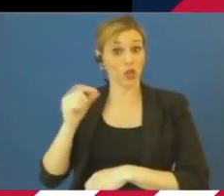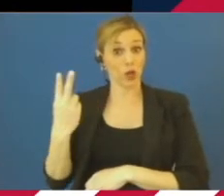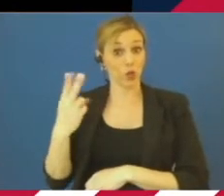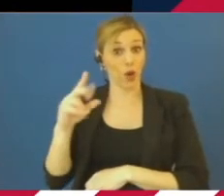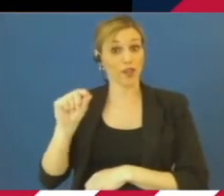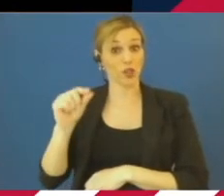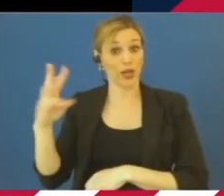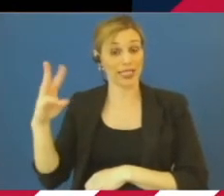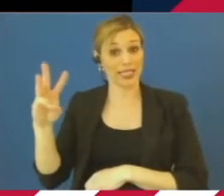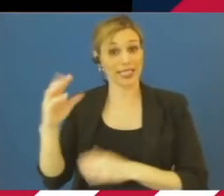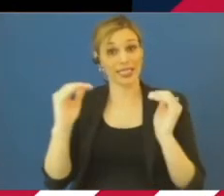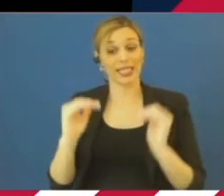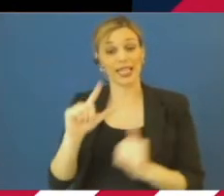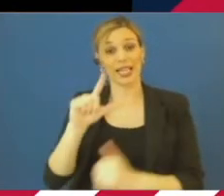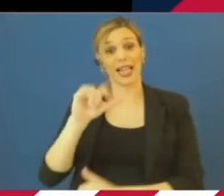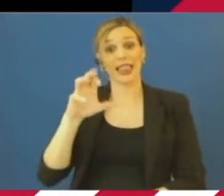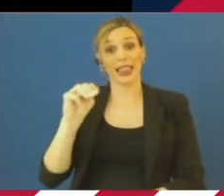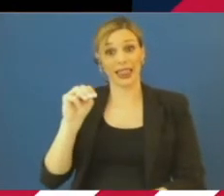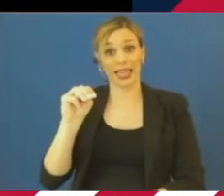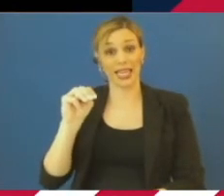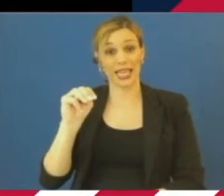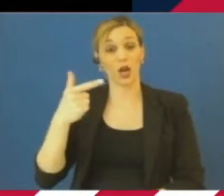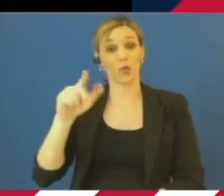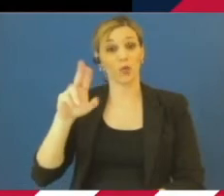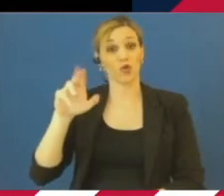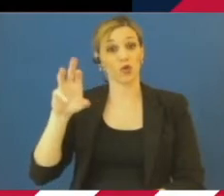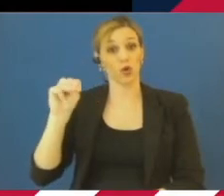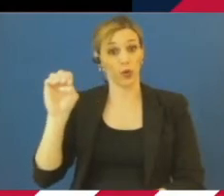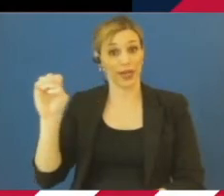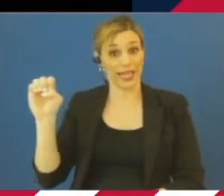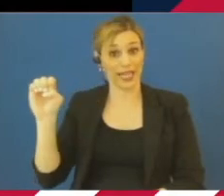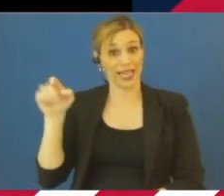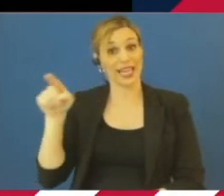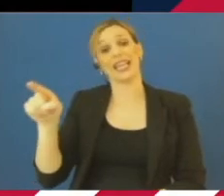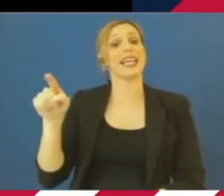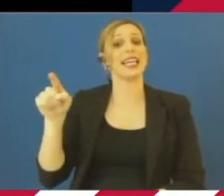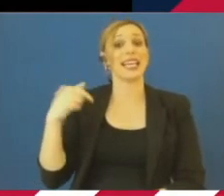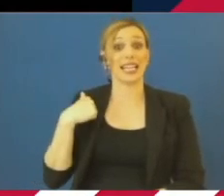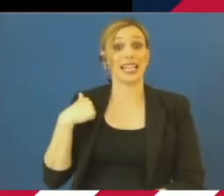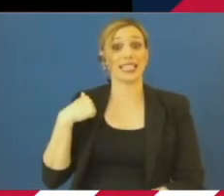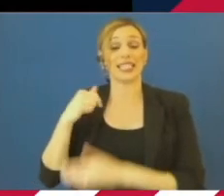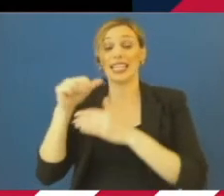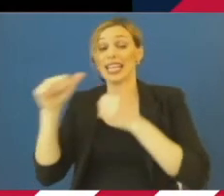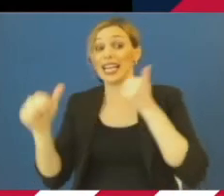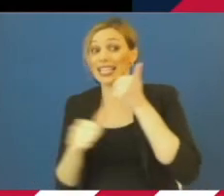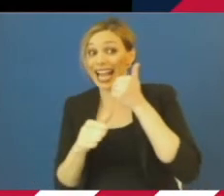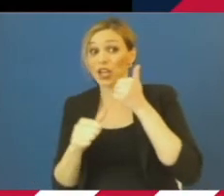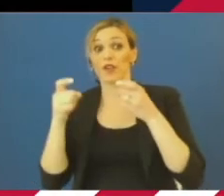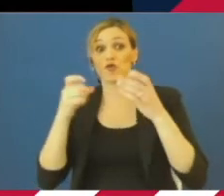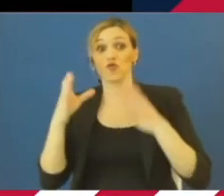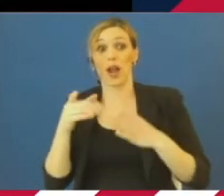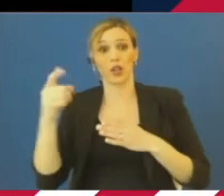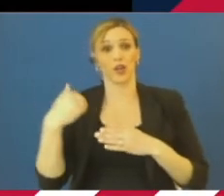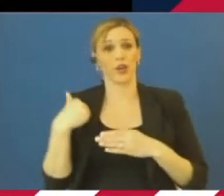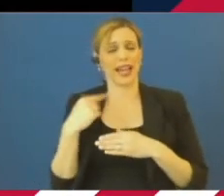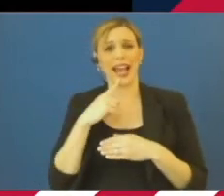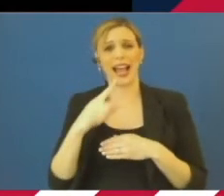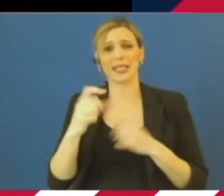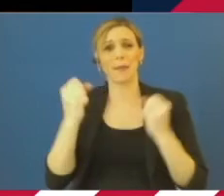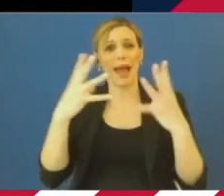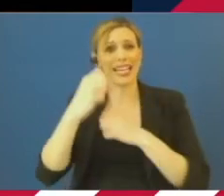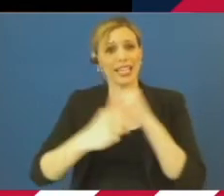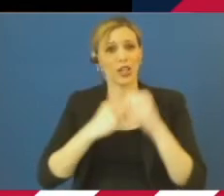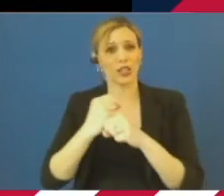deputy director and has over 2 decades of experience working with allied groups and elected officials.